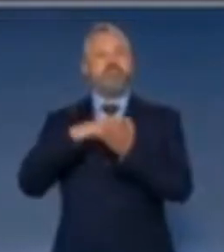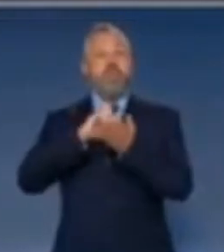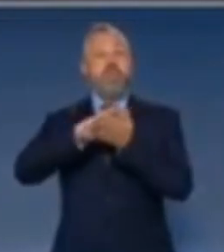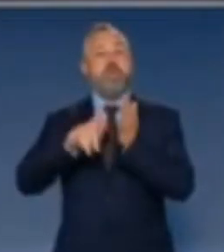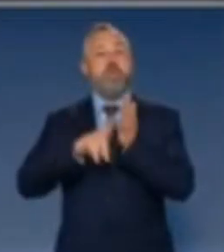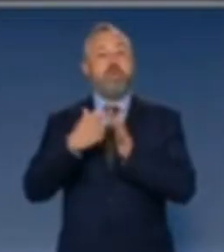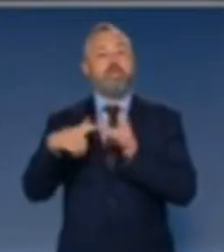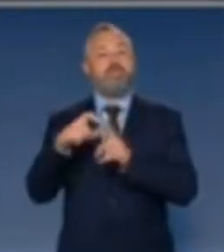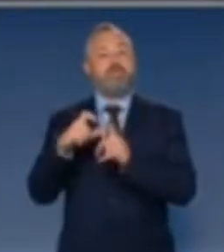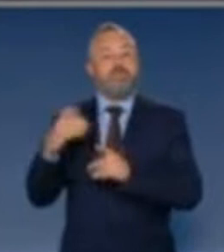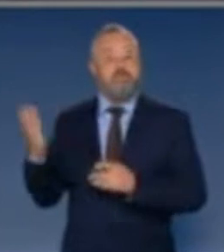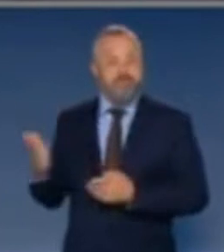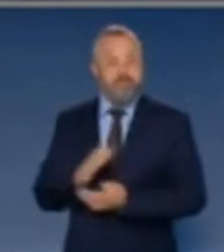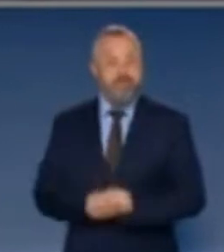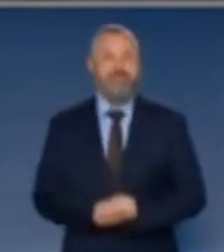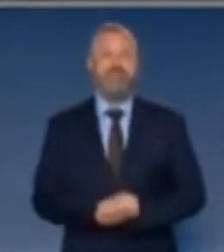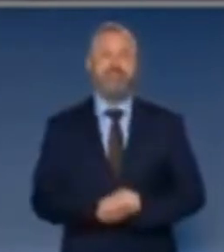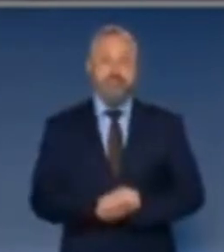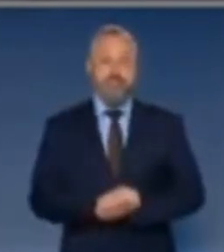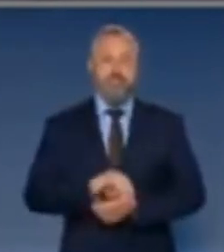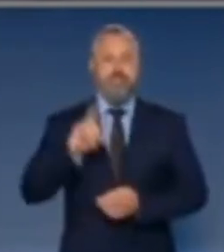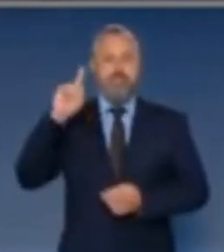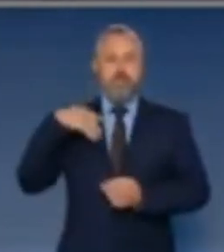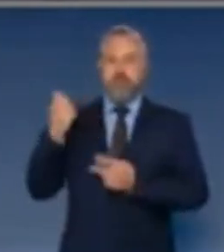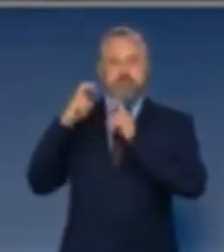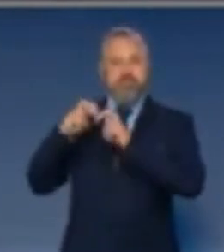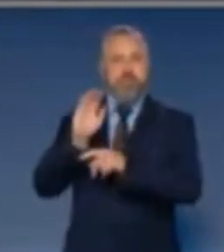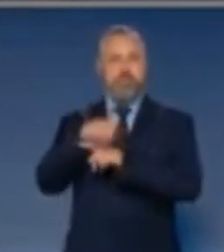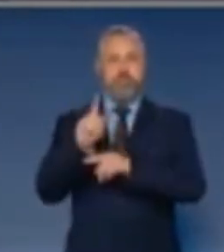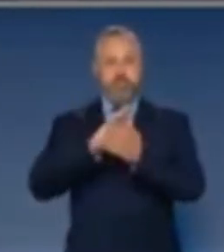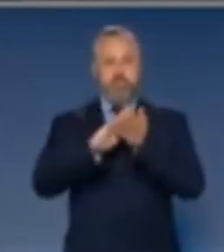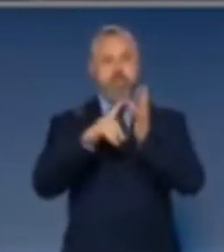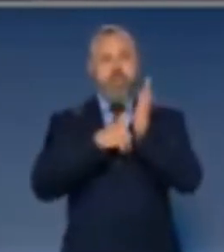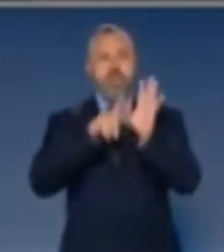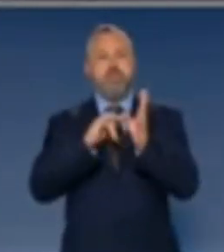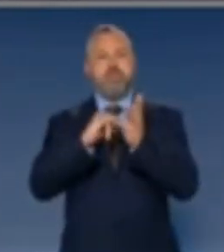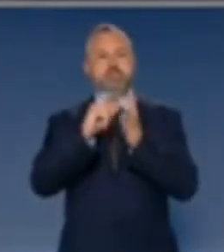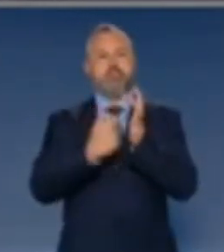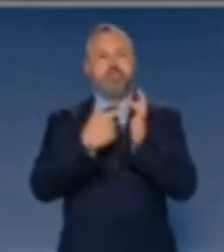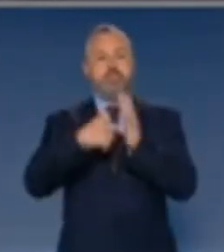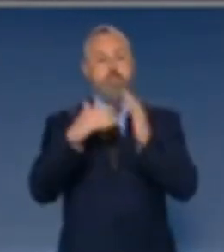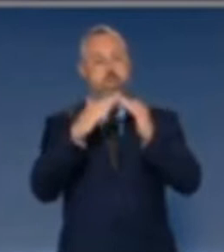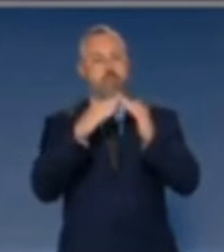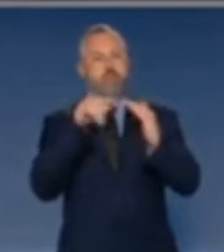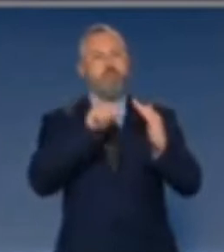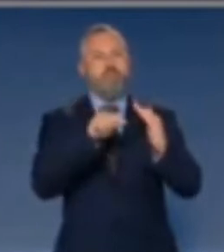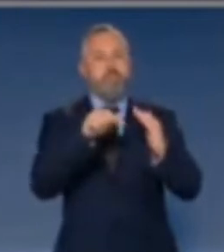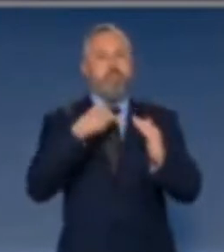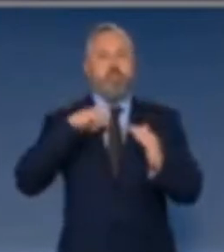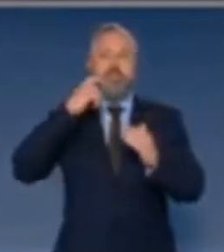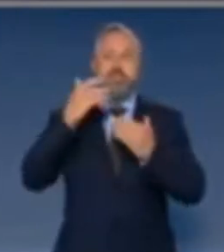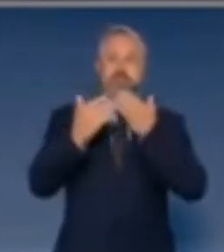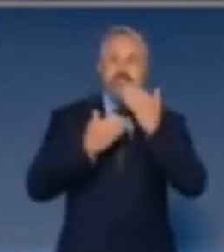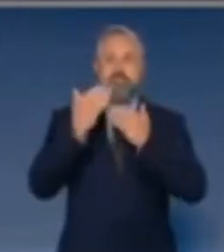who has been making inquiries into the Holy Spirit home in Castledine. I'm going to address briefly, if I may, four things, and